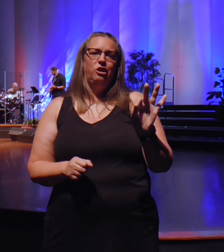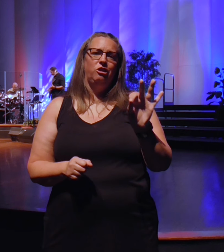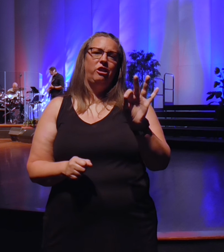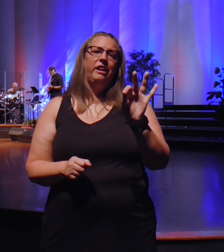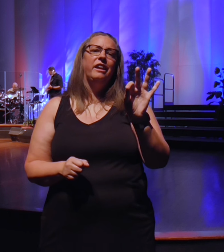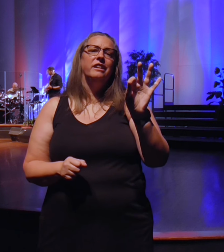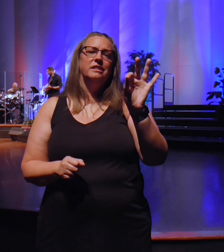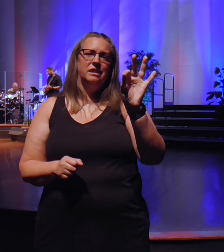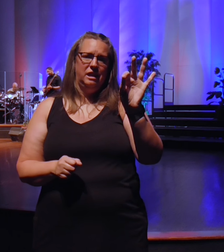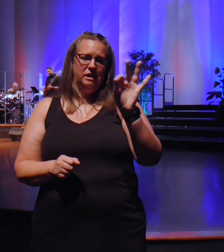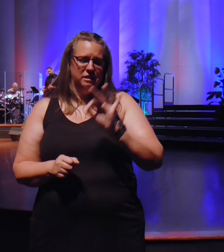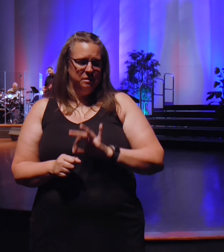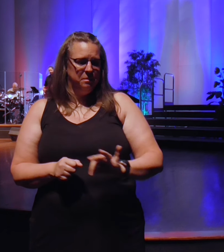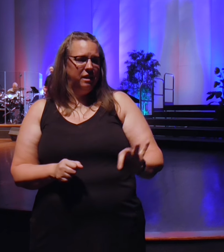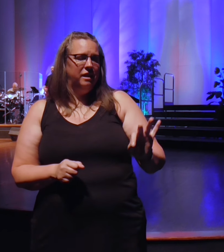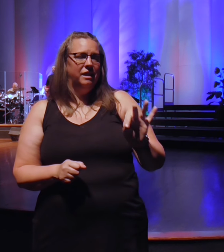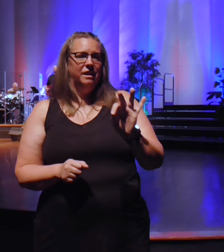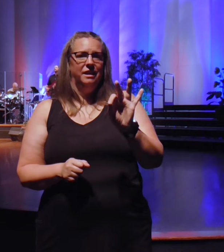Spirit.